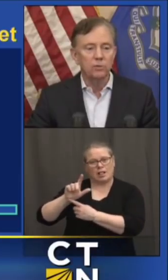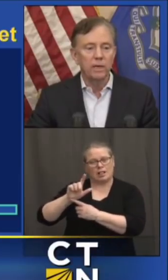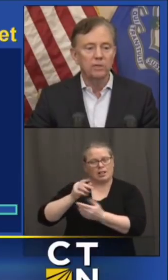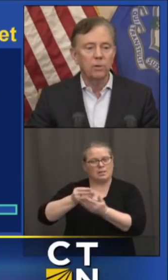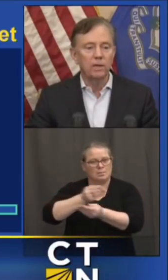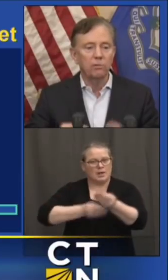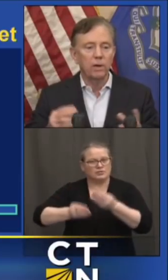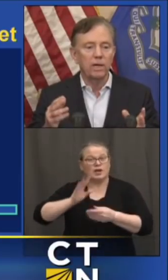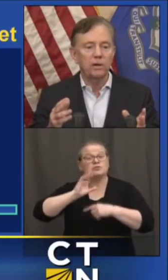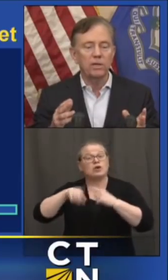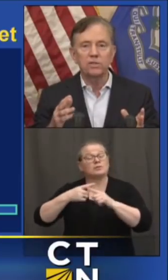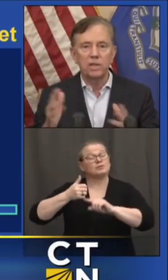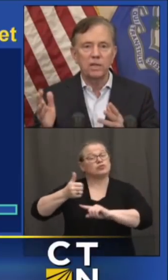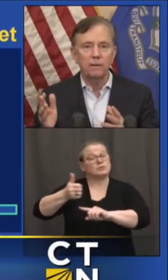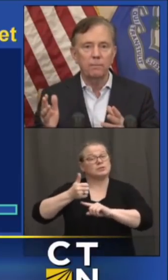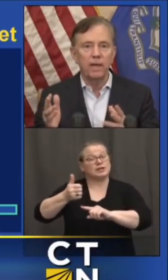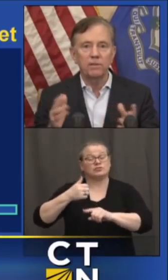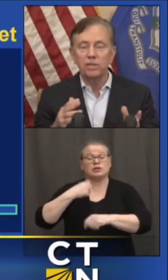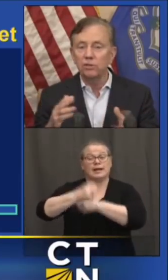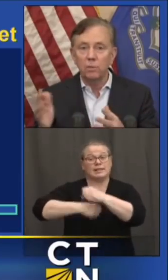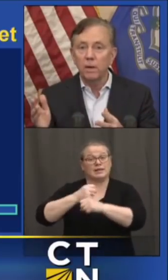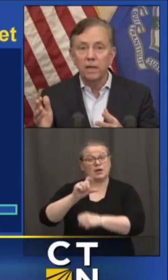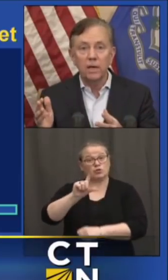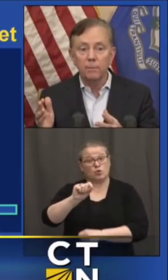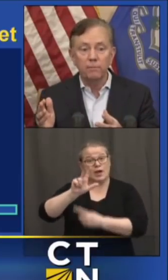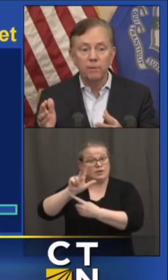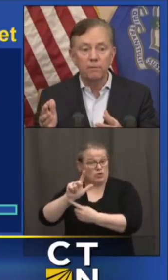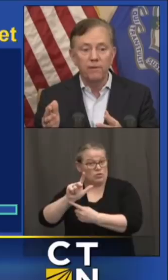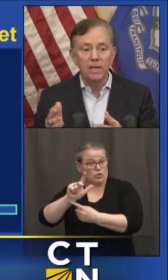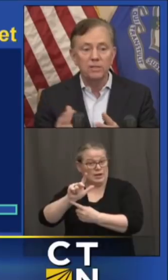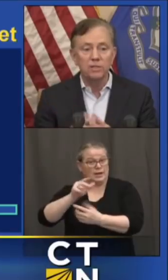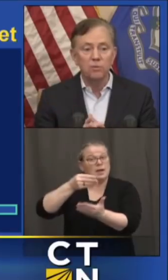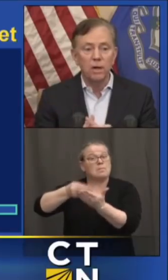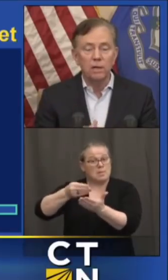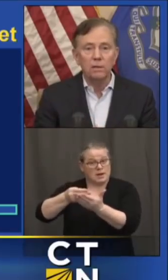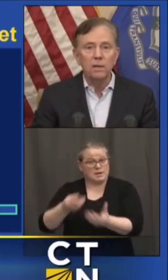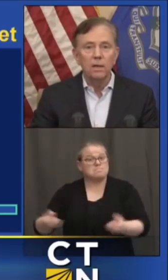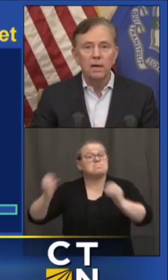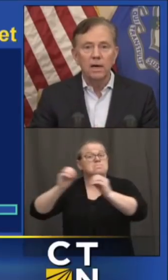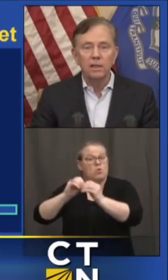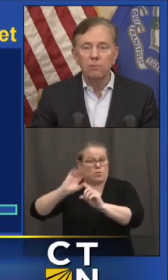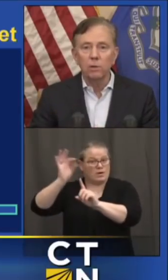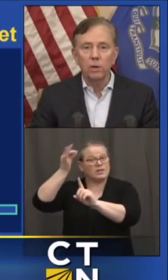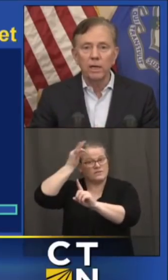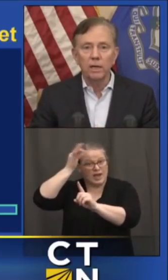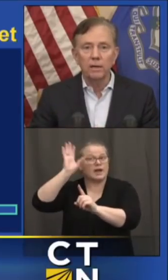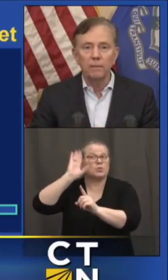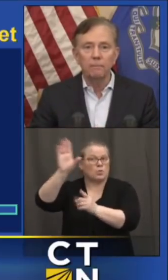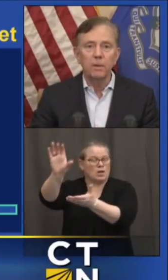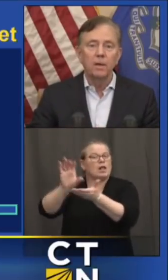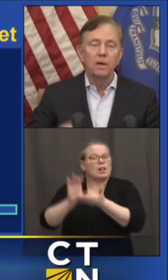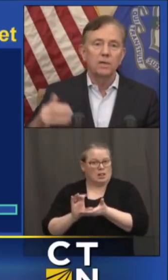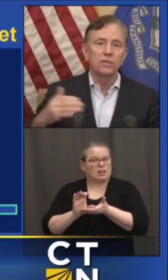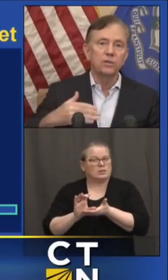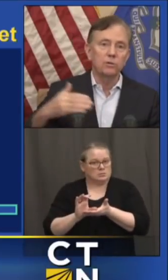in 2023, you're going to see we have additional money coming from the feds as well. I think we're looking at